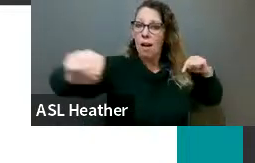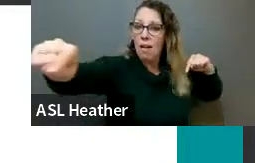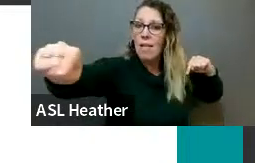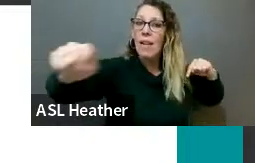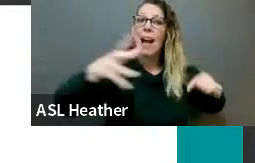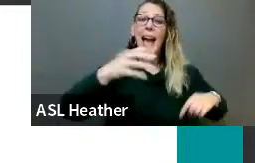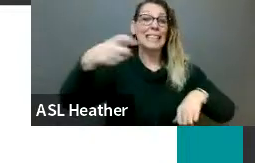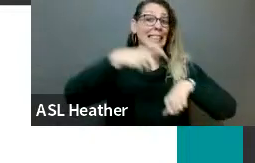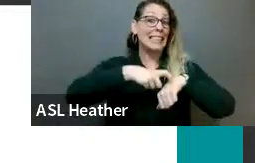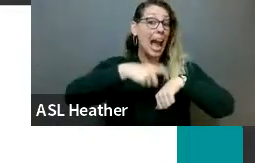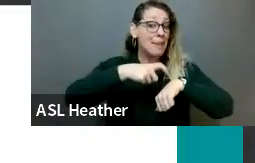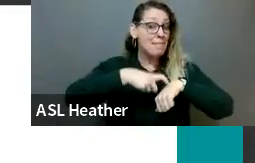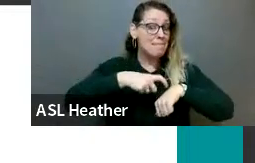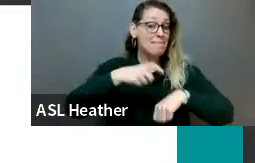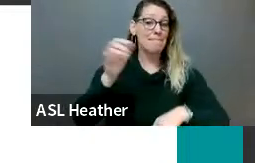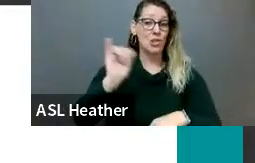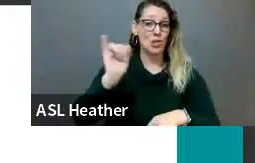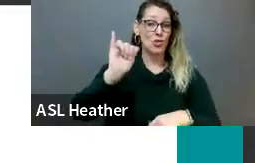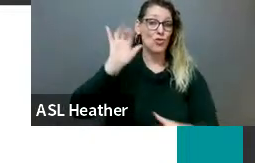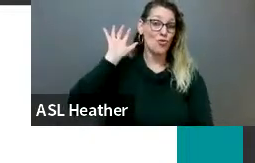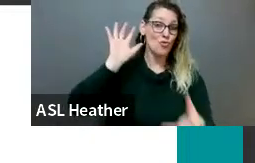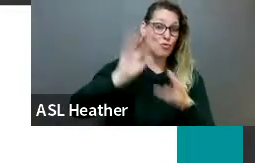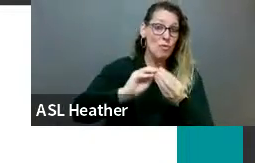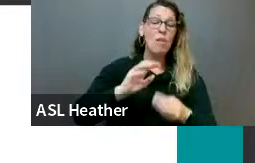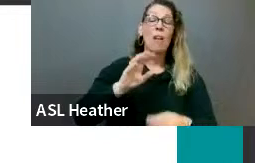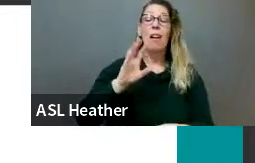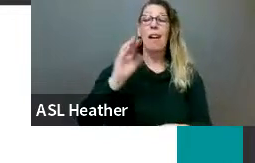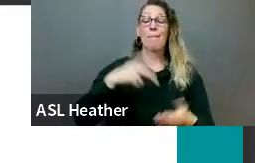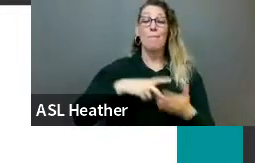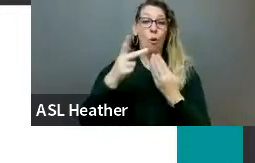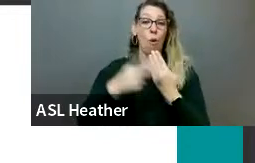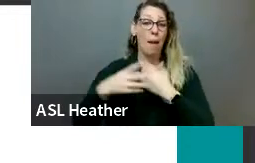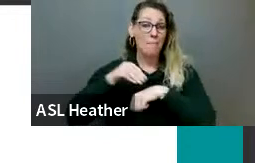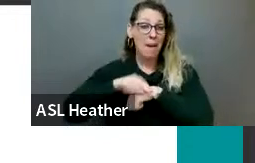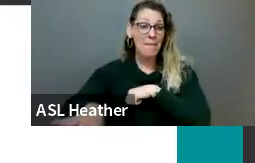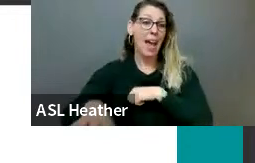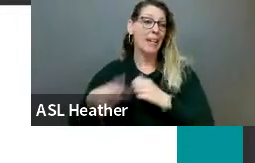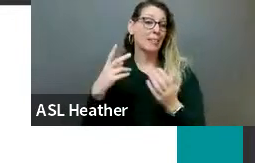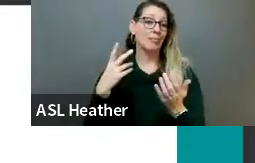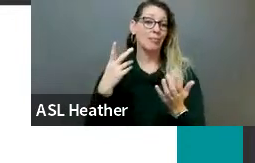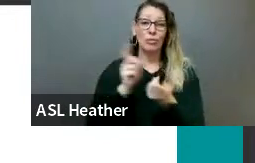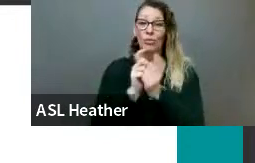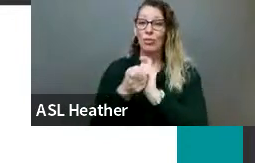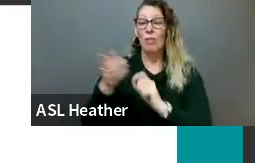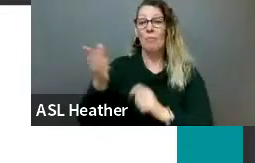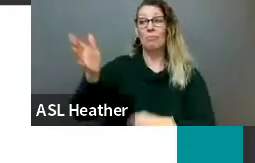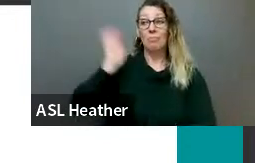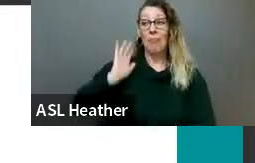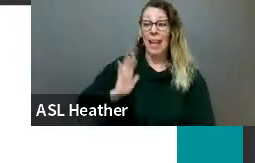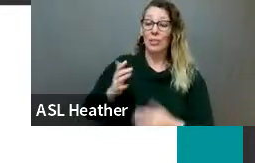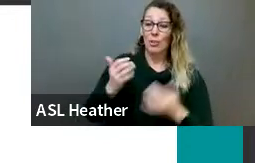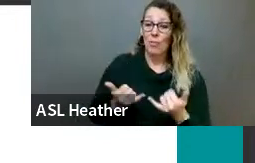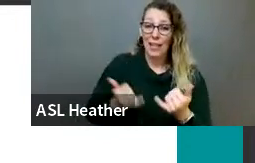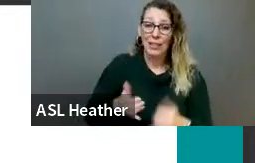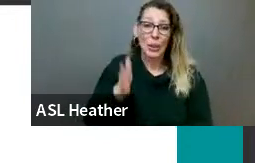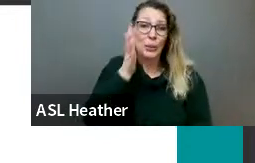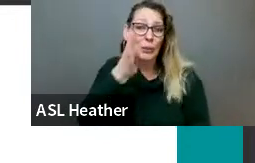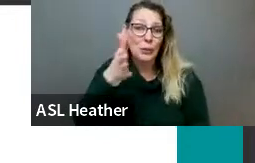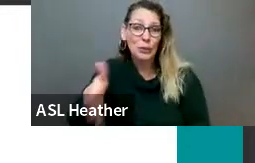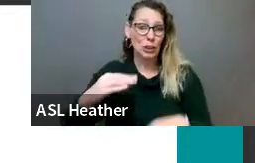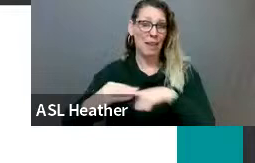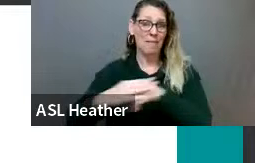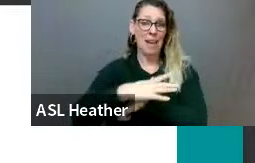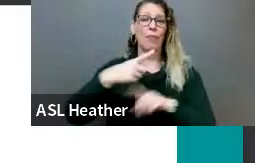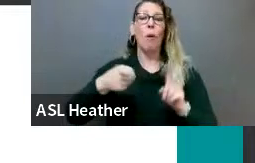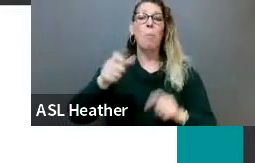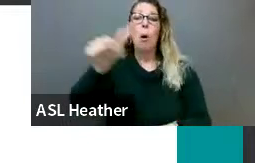time. And there'll be cumulative effects. So program effects in combination with past, present, and future effects from their other